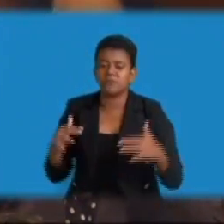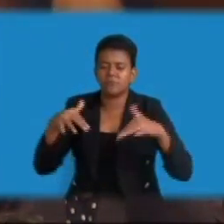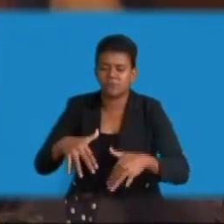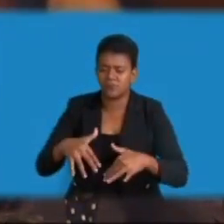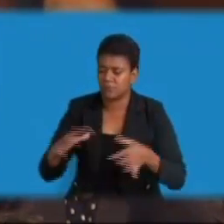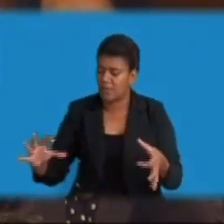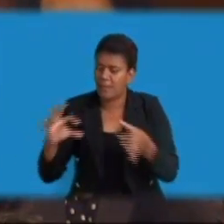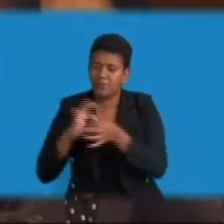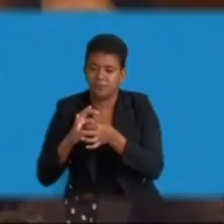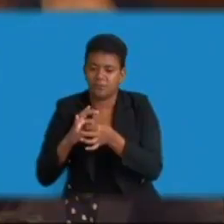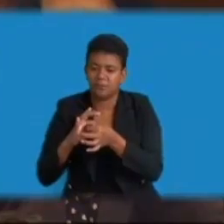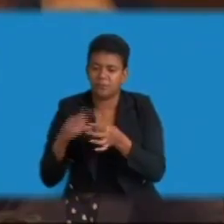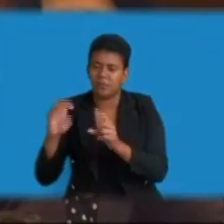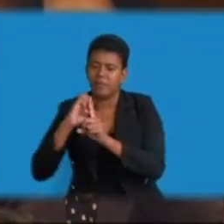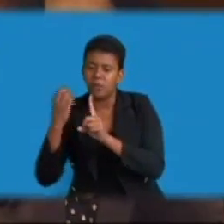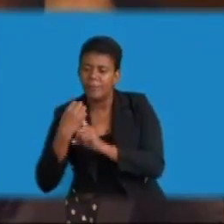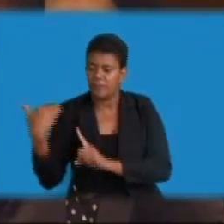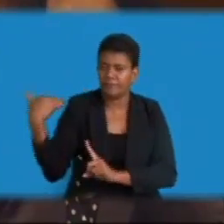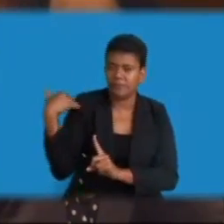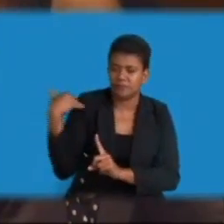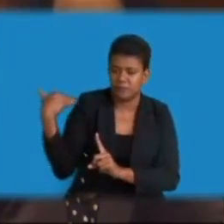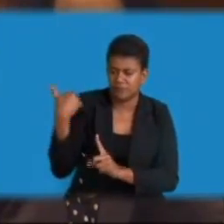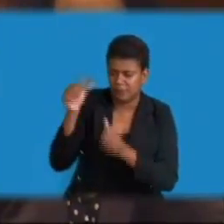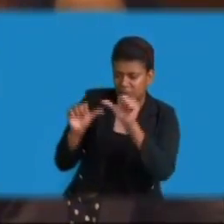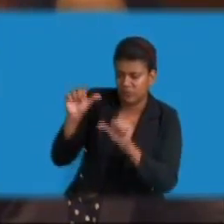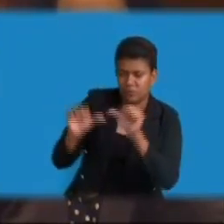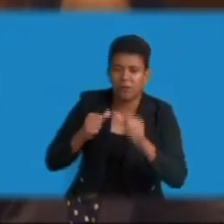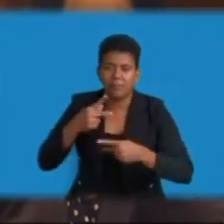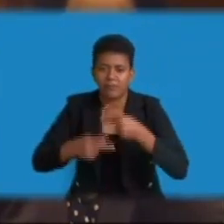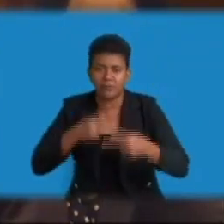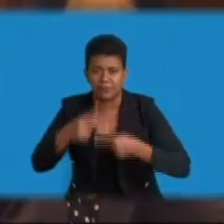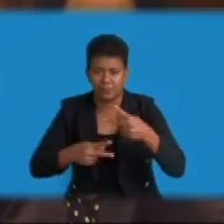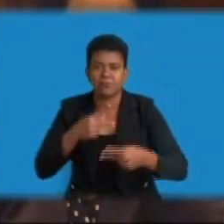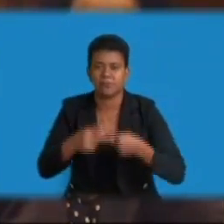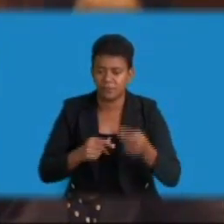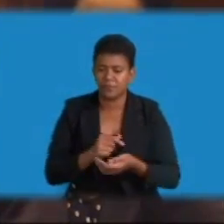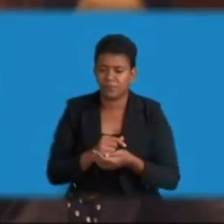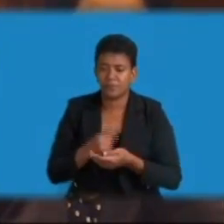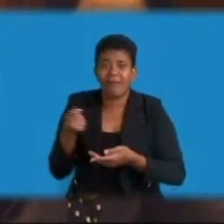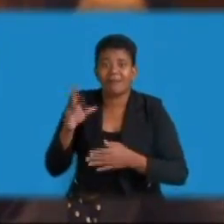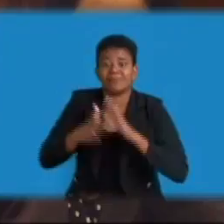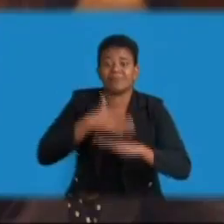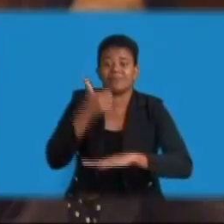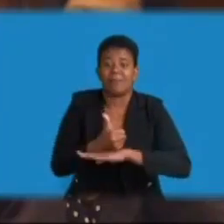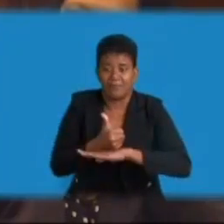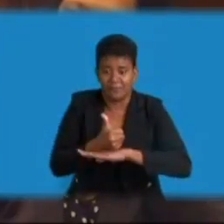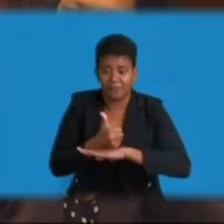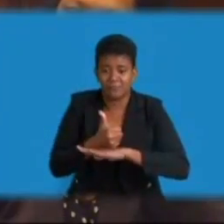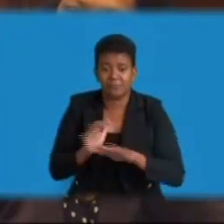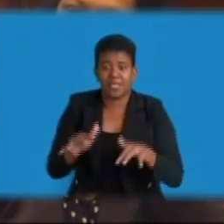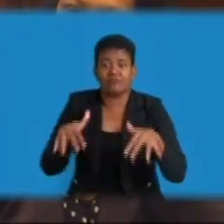assessment process and the regulation of developments on foreshore, and establishing means of mangrove